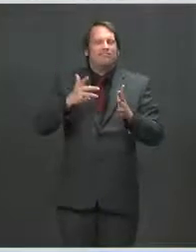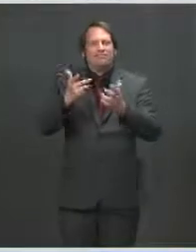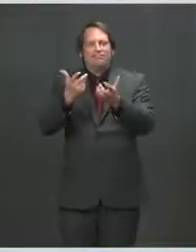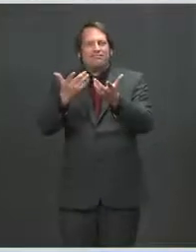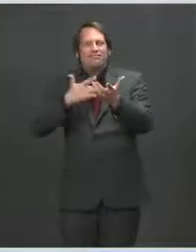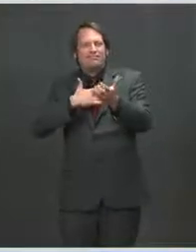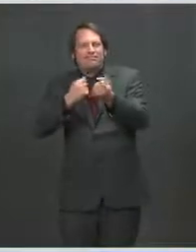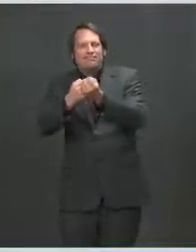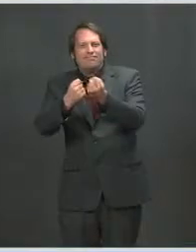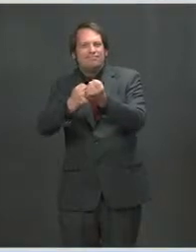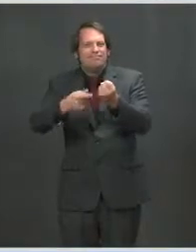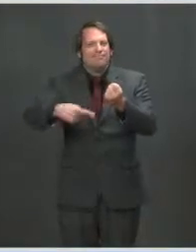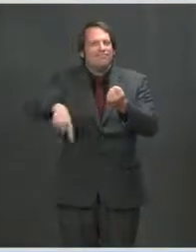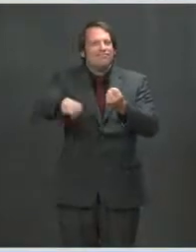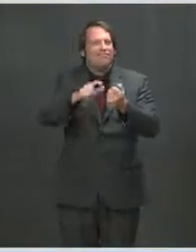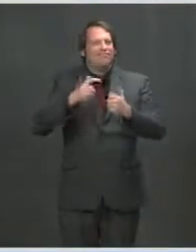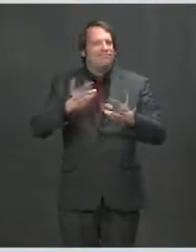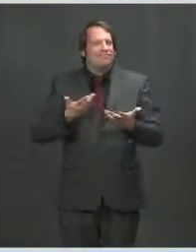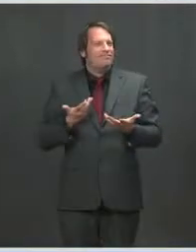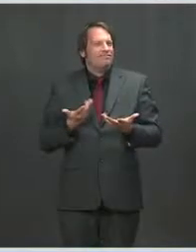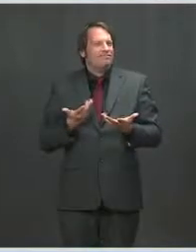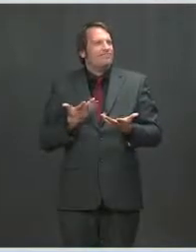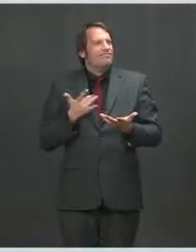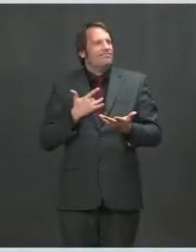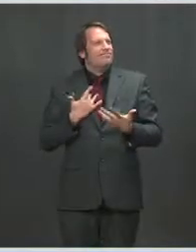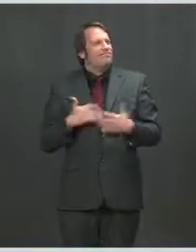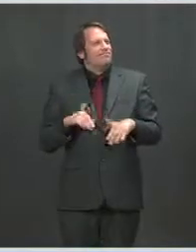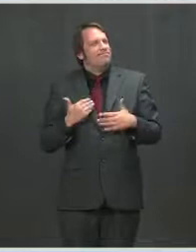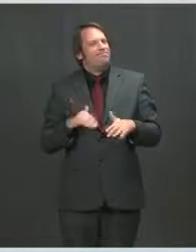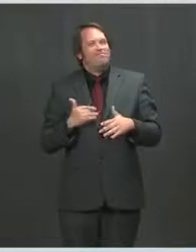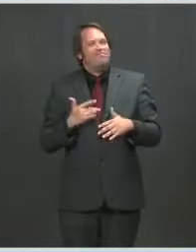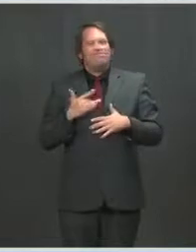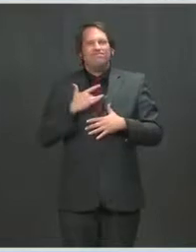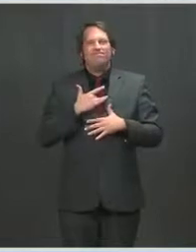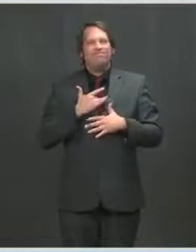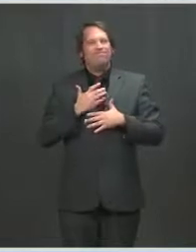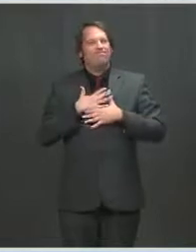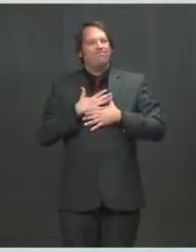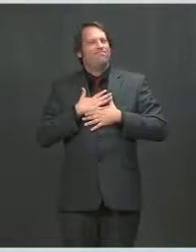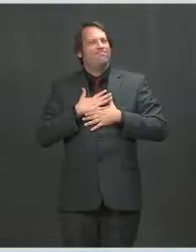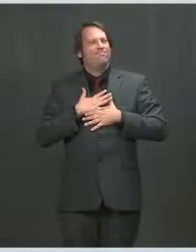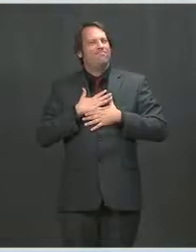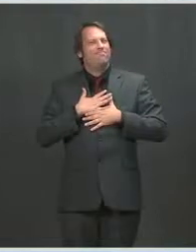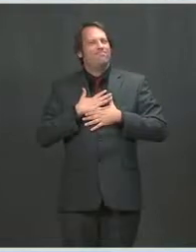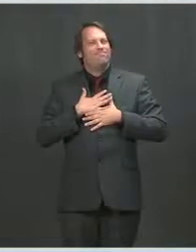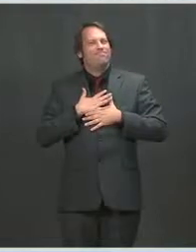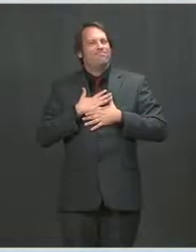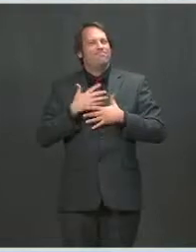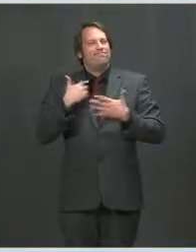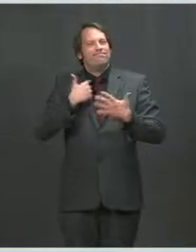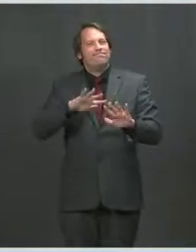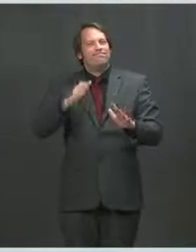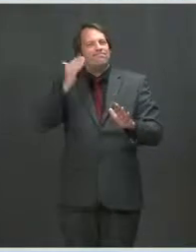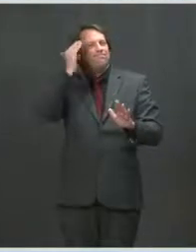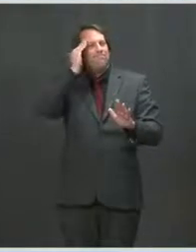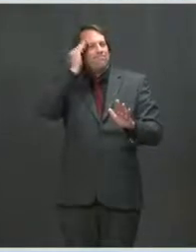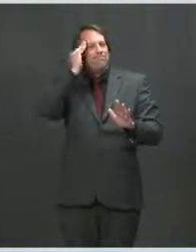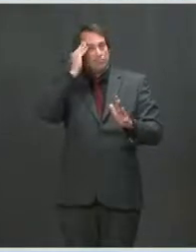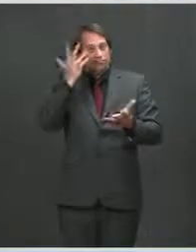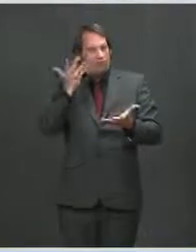I felt a touch of longing in that celebration, knowing that when the time came to bring this ship to